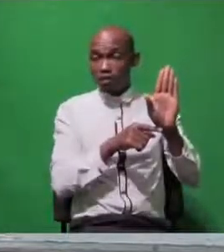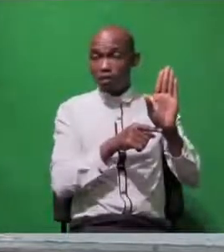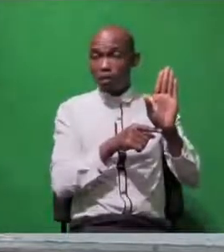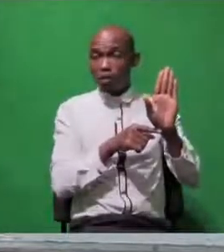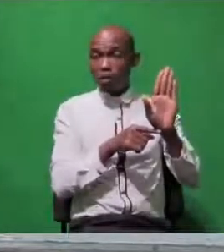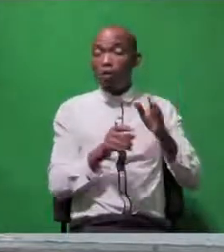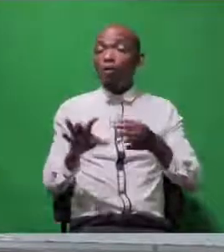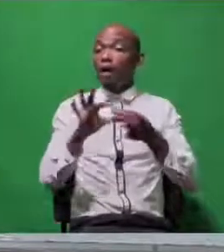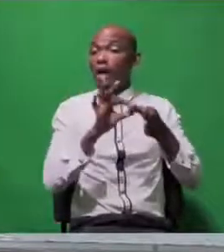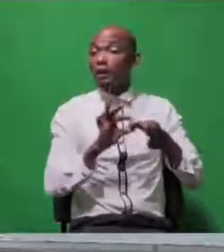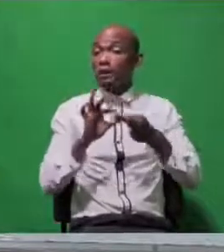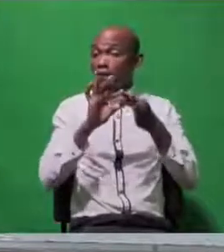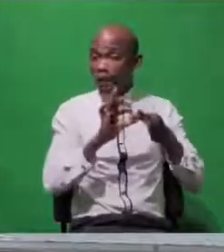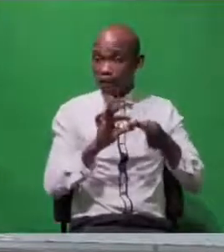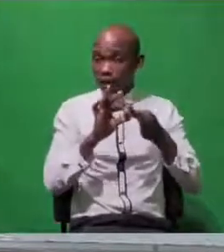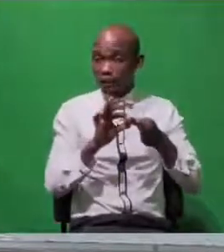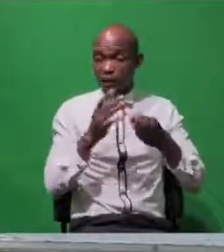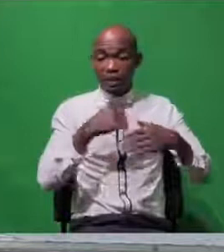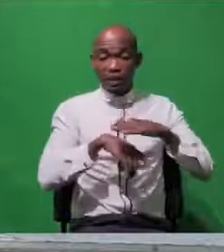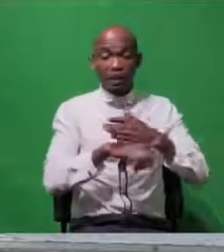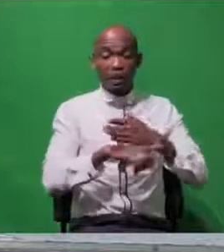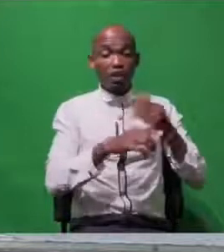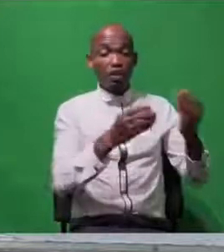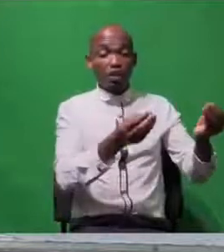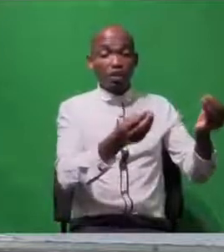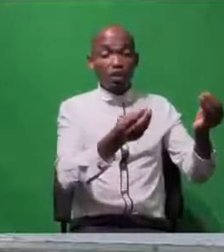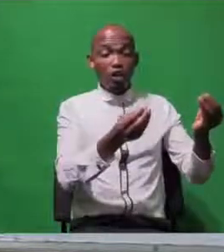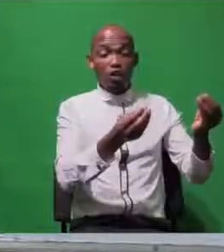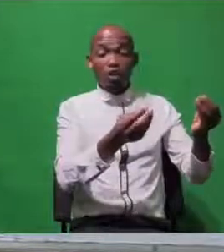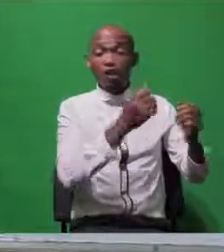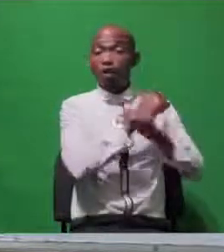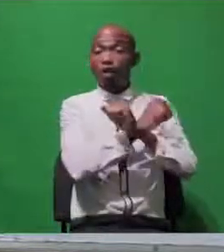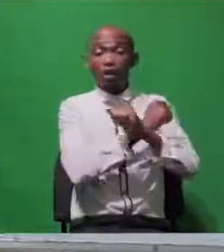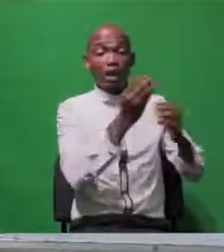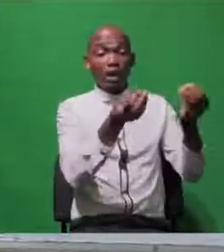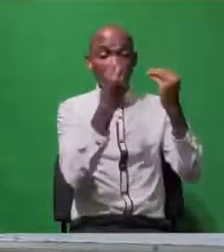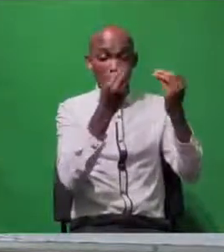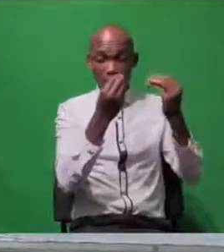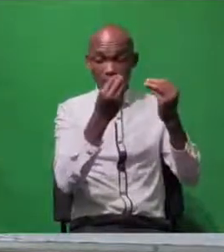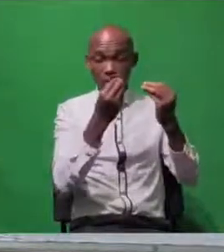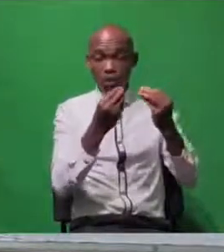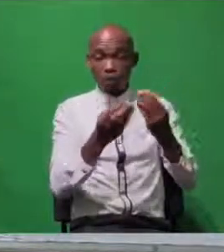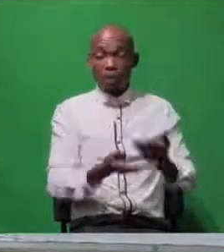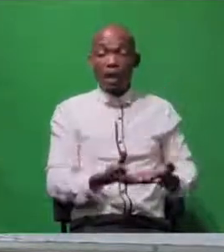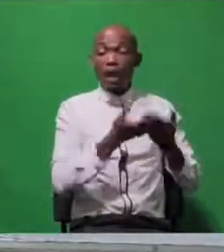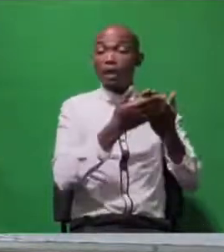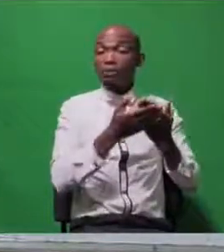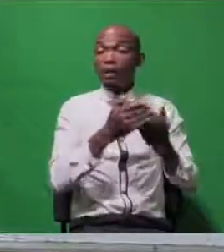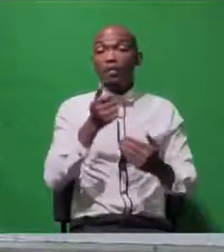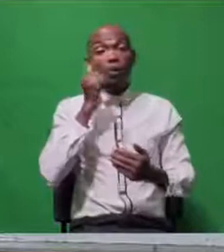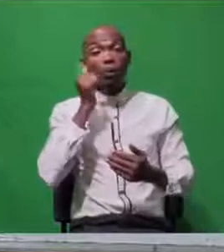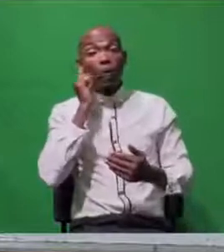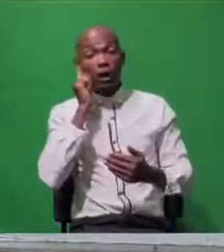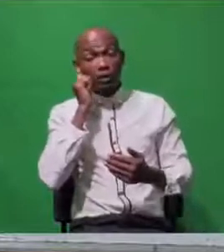attained, as we say, attained colonial education, worked alongside, helped the whites